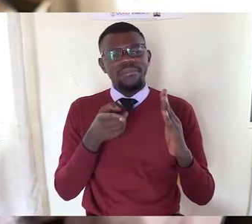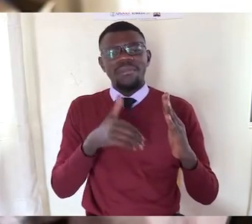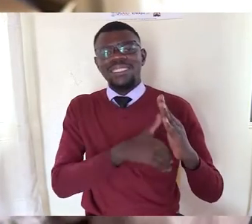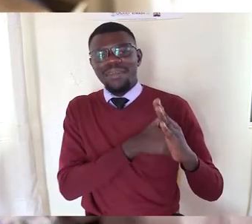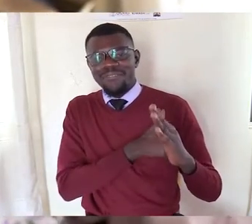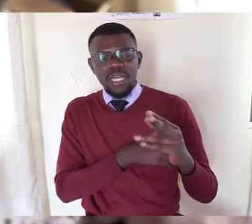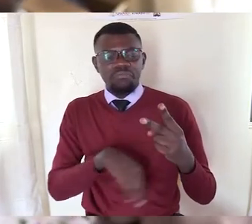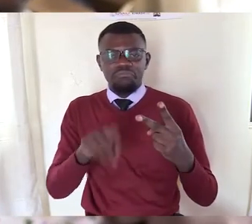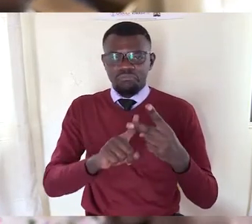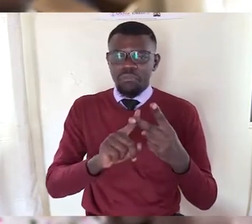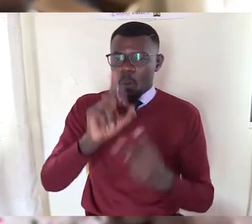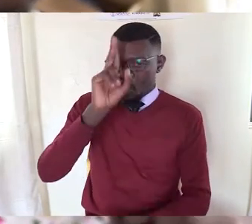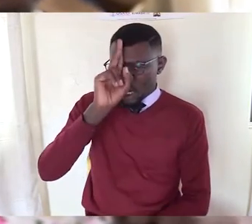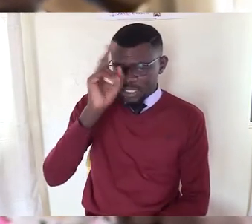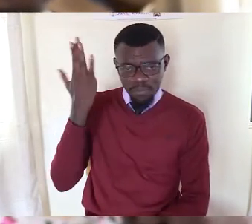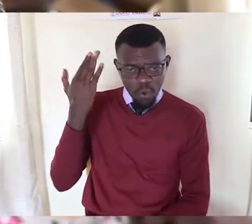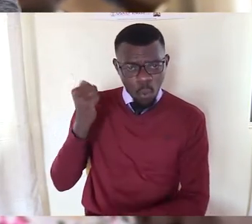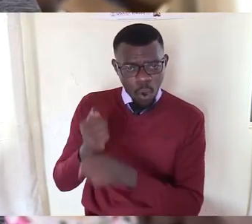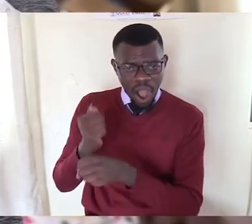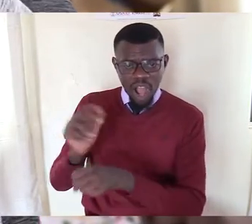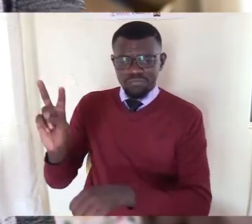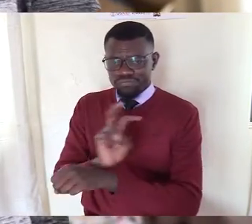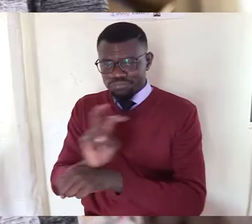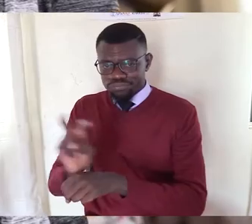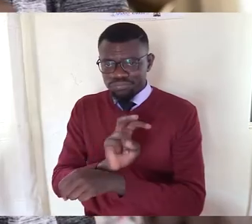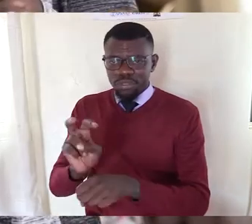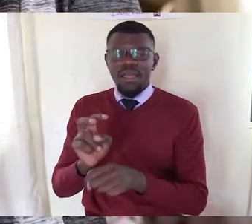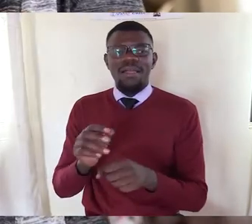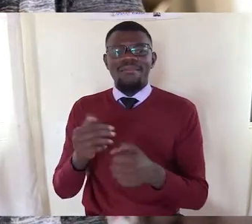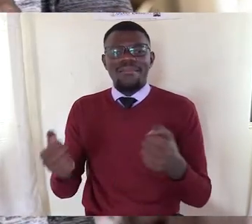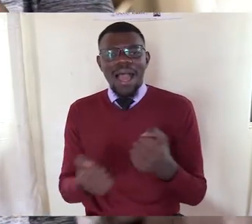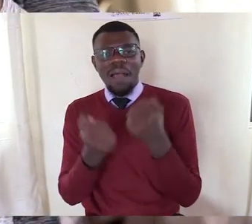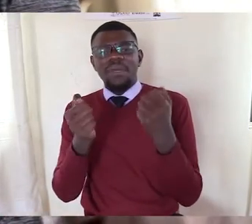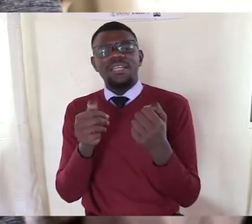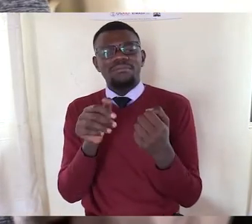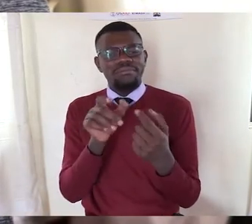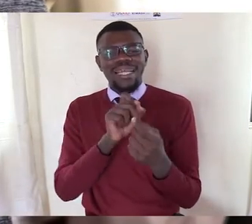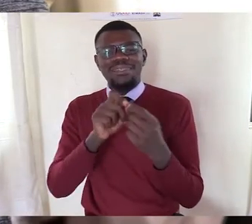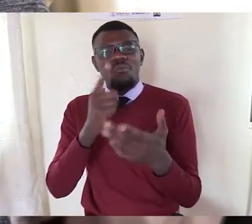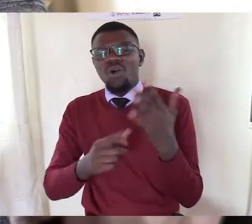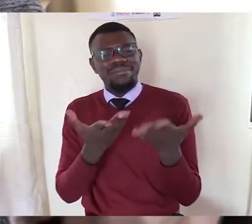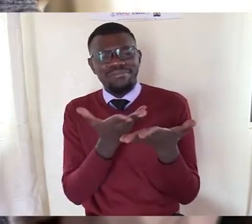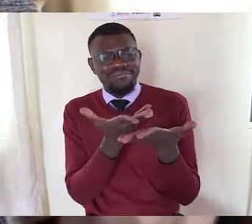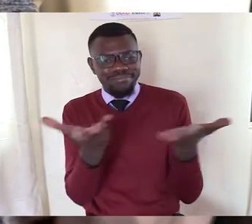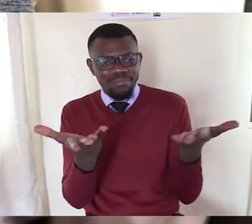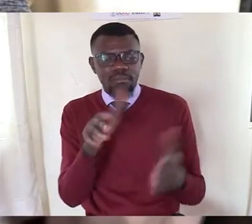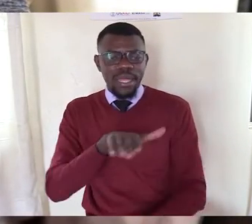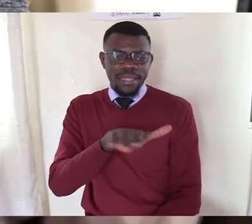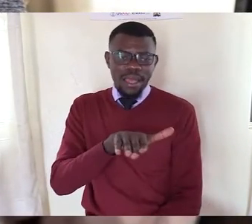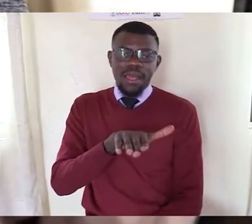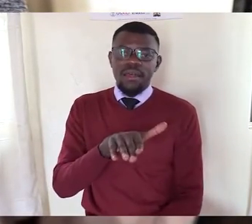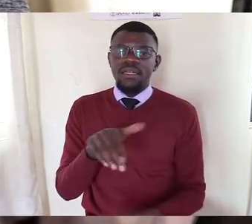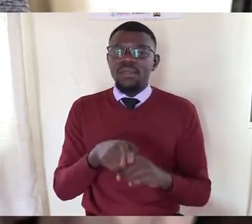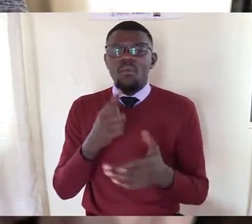the police on the ground, what exactly was happening in those areas and the dynamics that